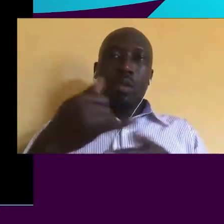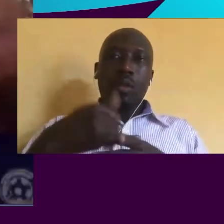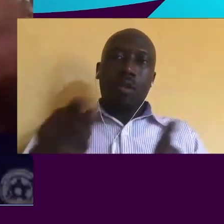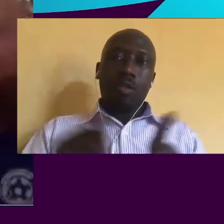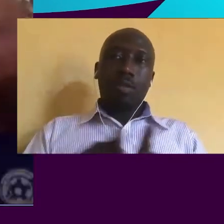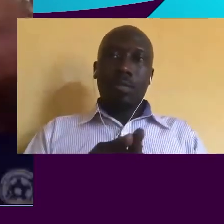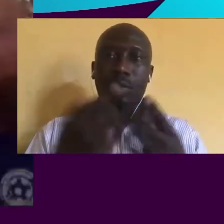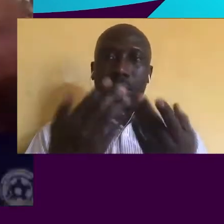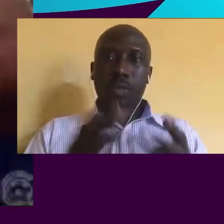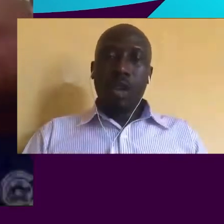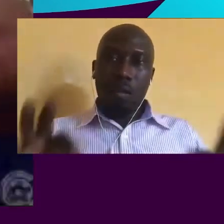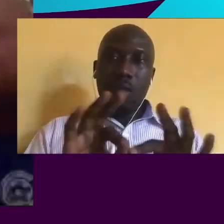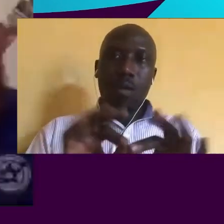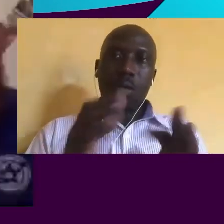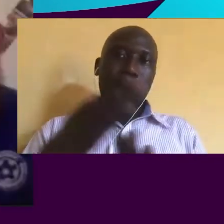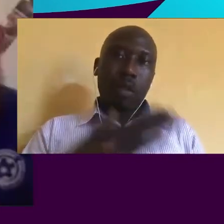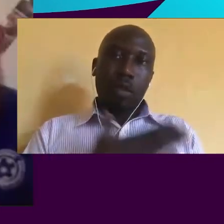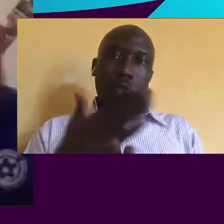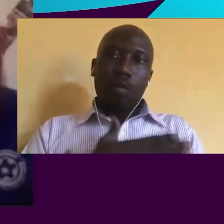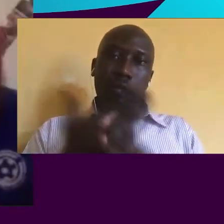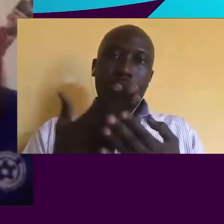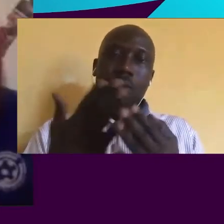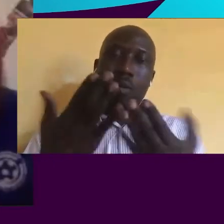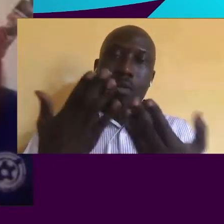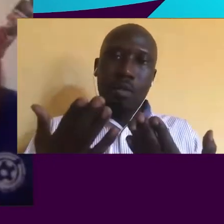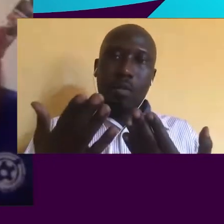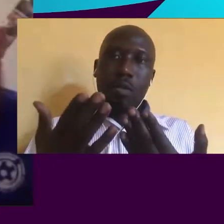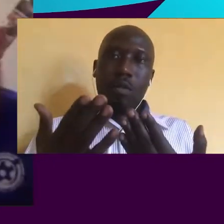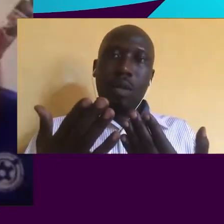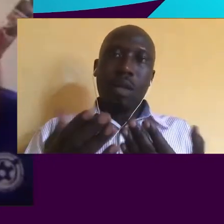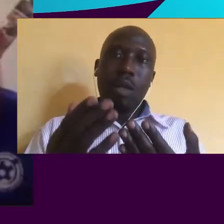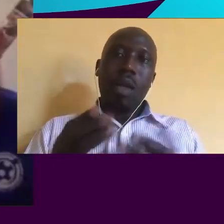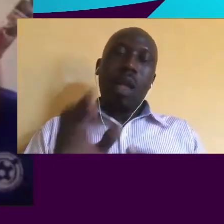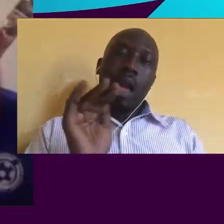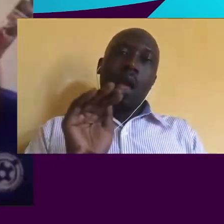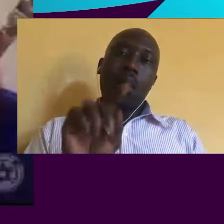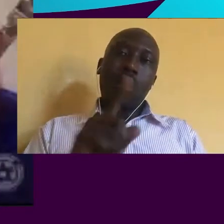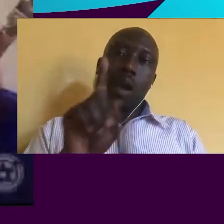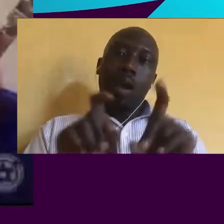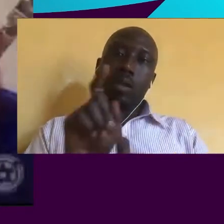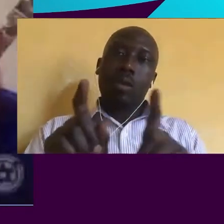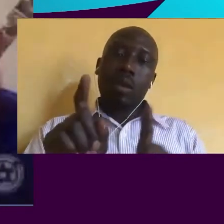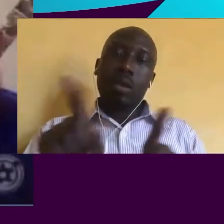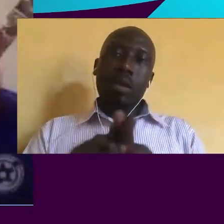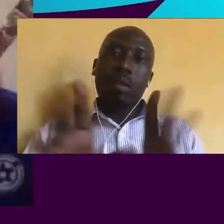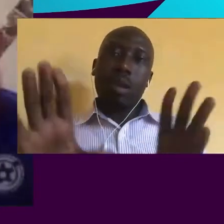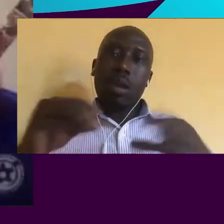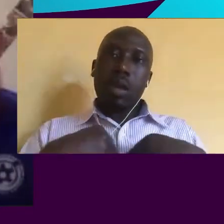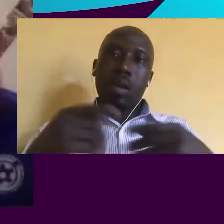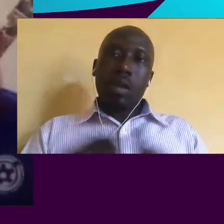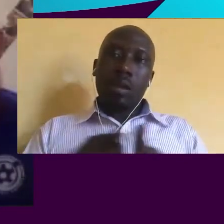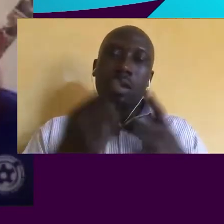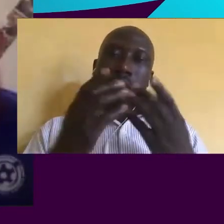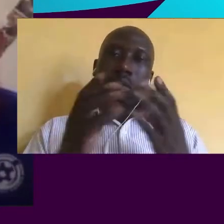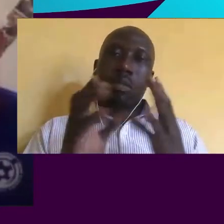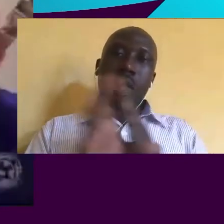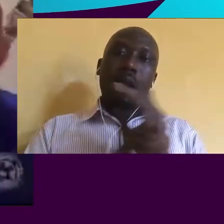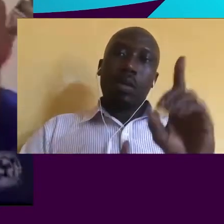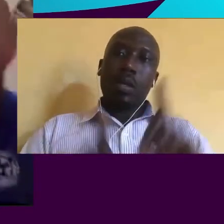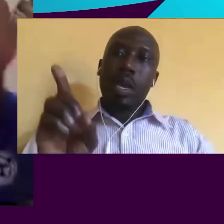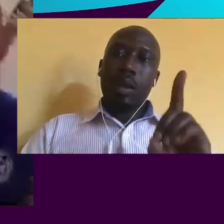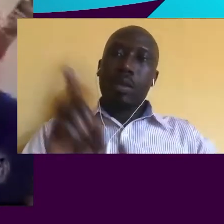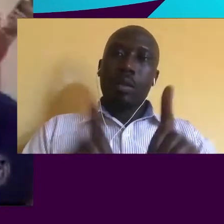before I throw out one question and then allow the country director to wrap this